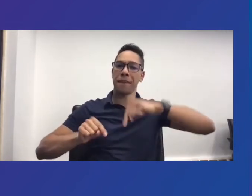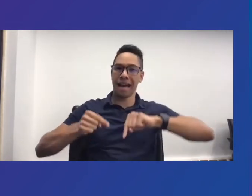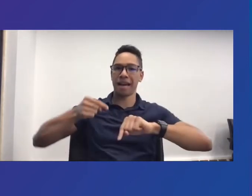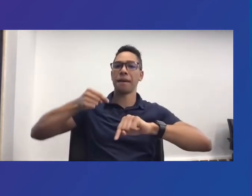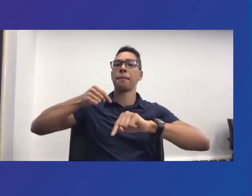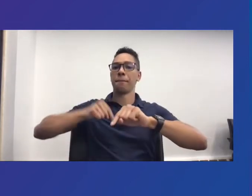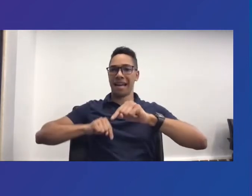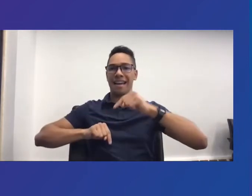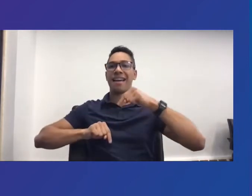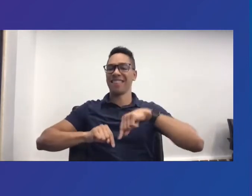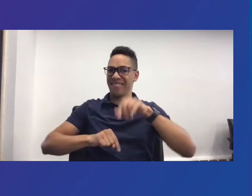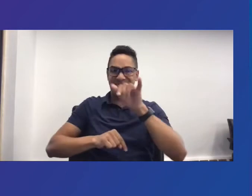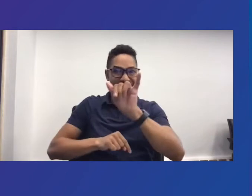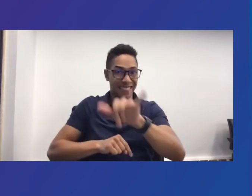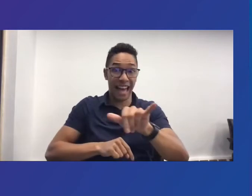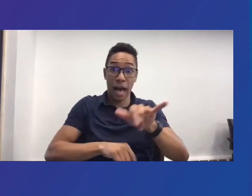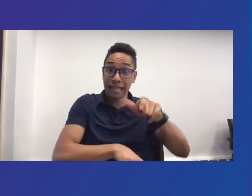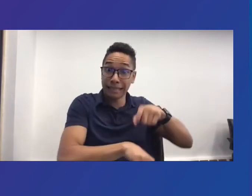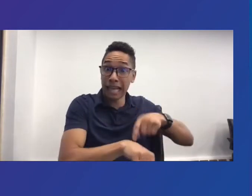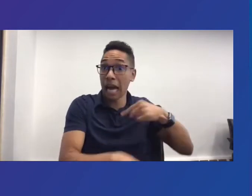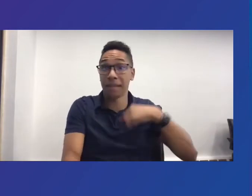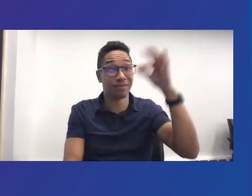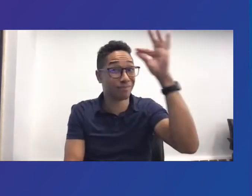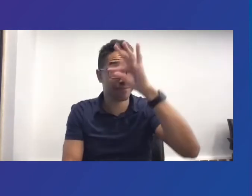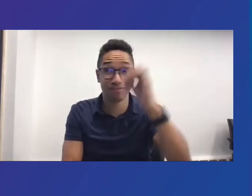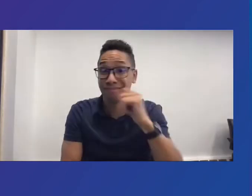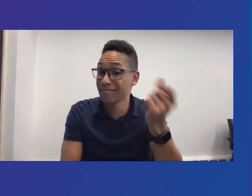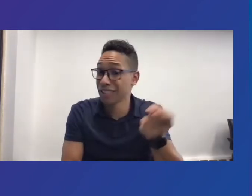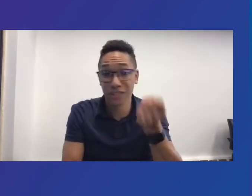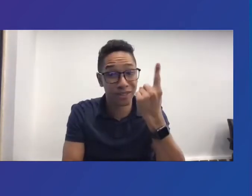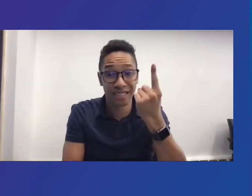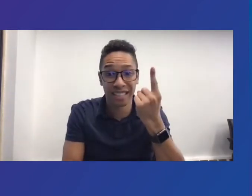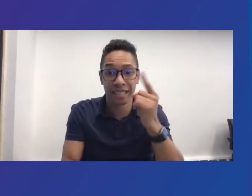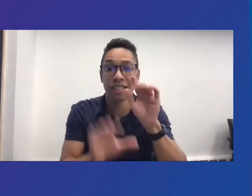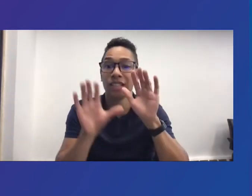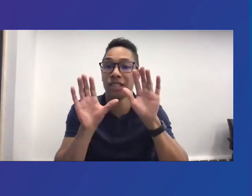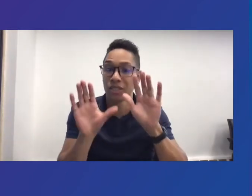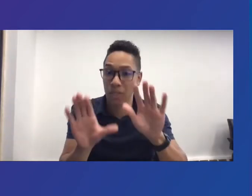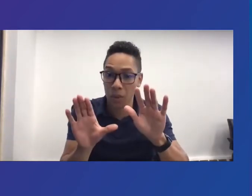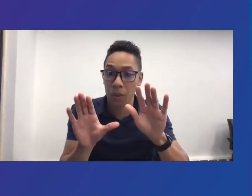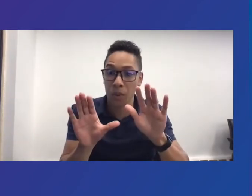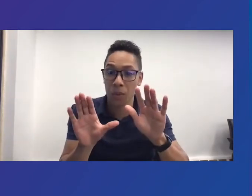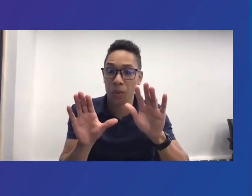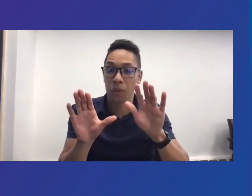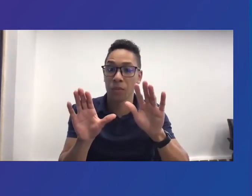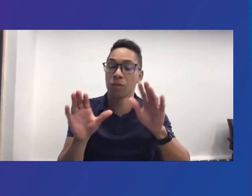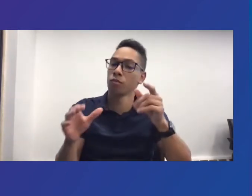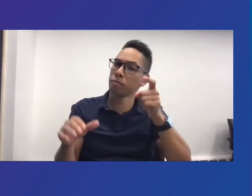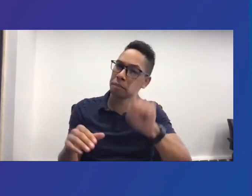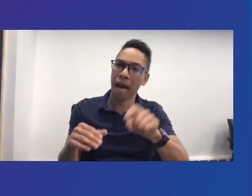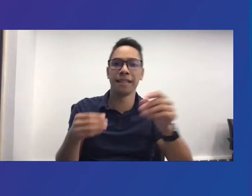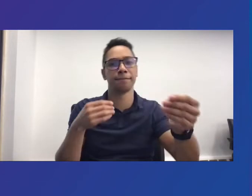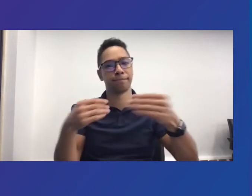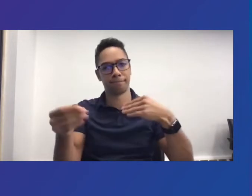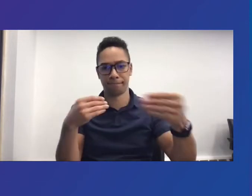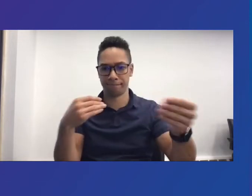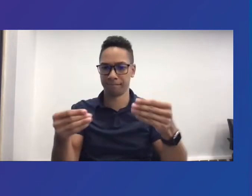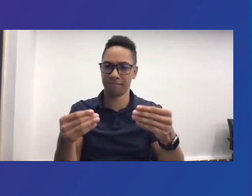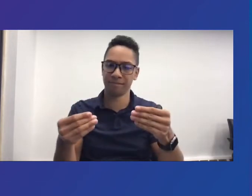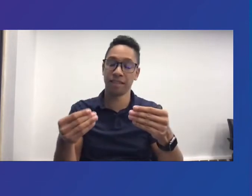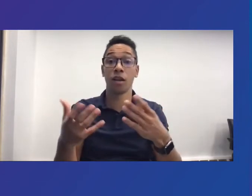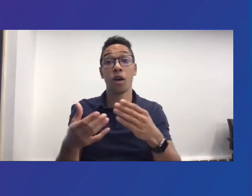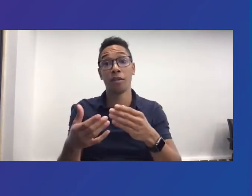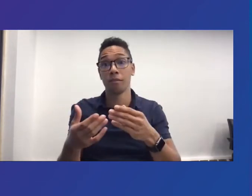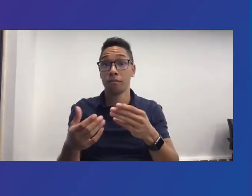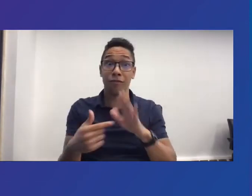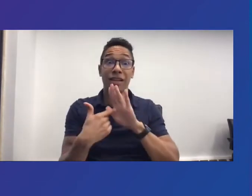planning, exactly. And I changed my life. So I'm like, so I understand, where do I want, really, you have to be flexible. Things happen. COVID happens, and